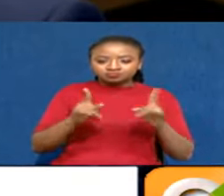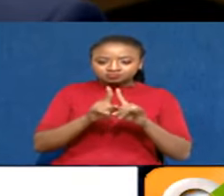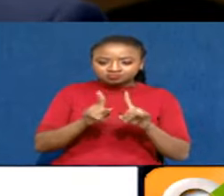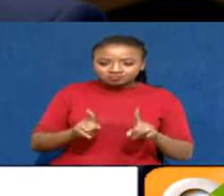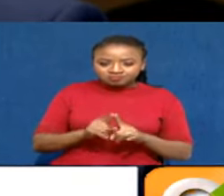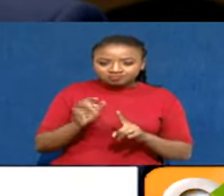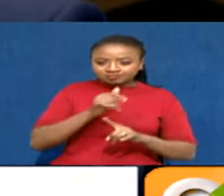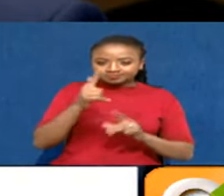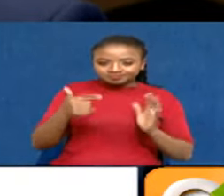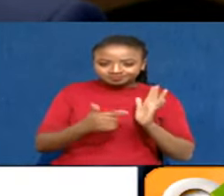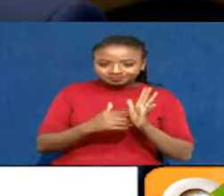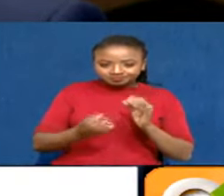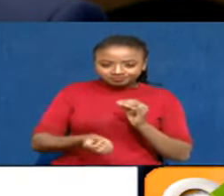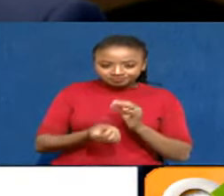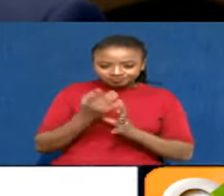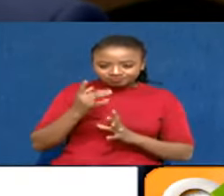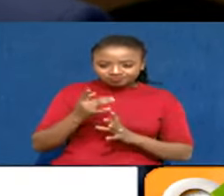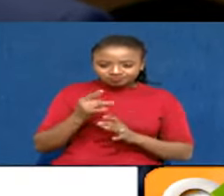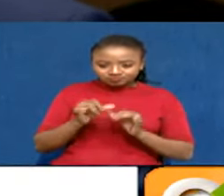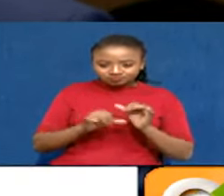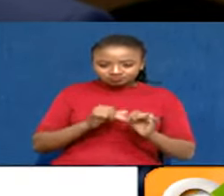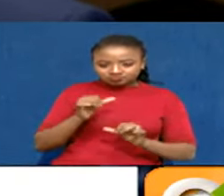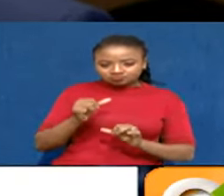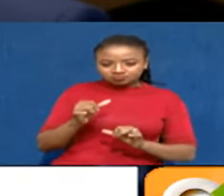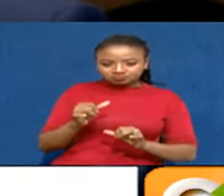earlier about,